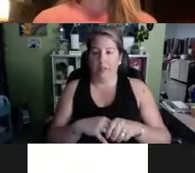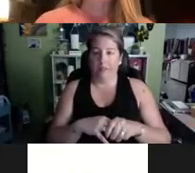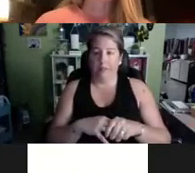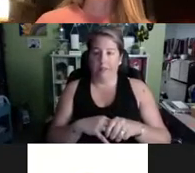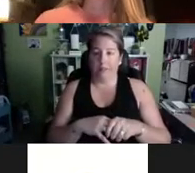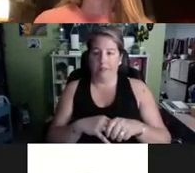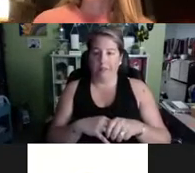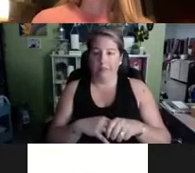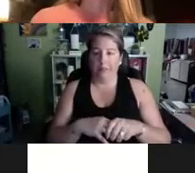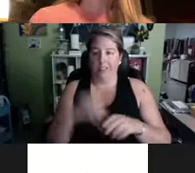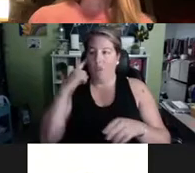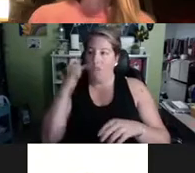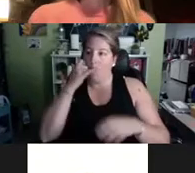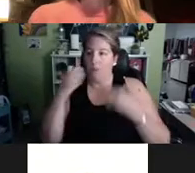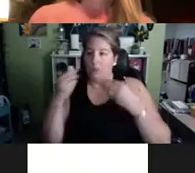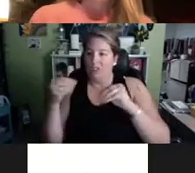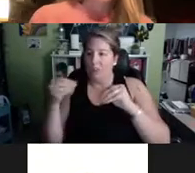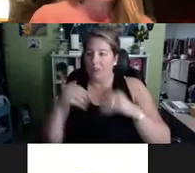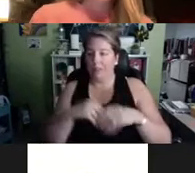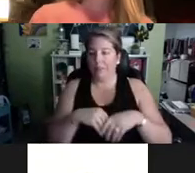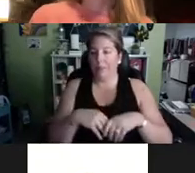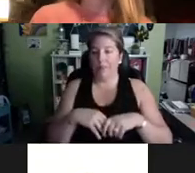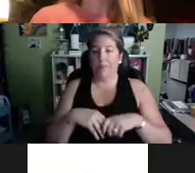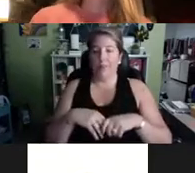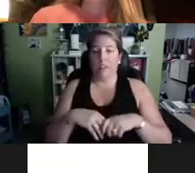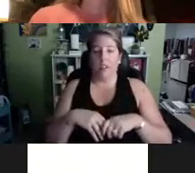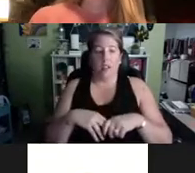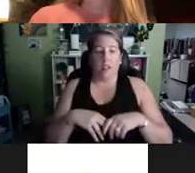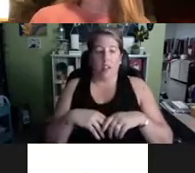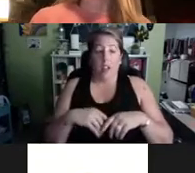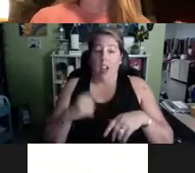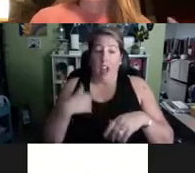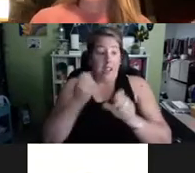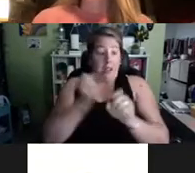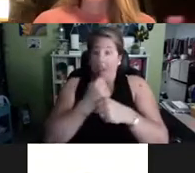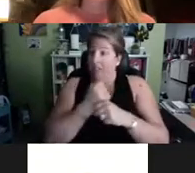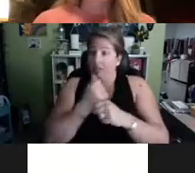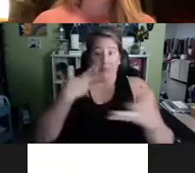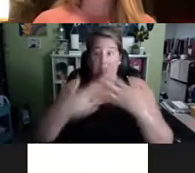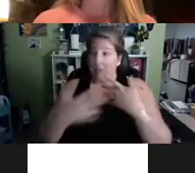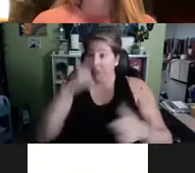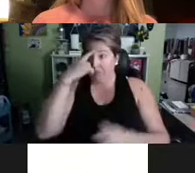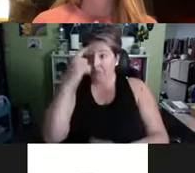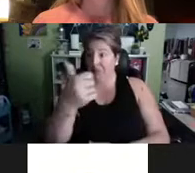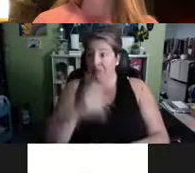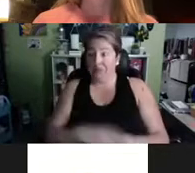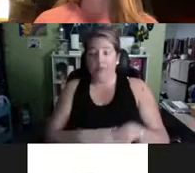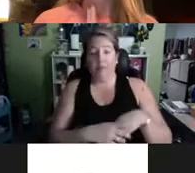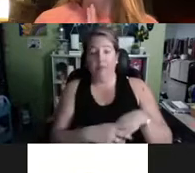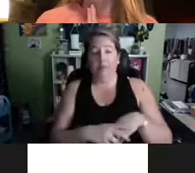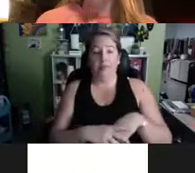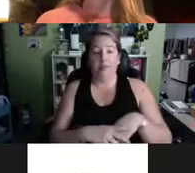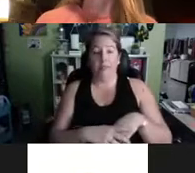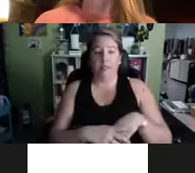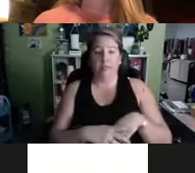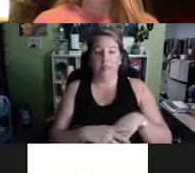shopping. Okay. So I can make it however I want to make it. It's super